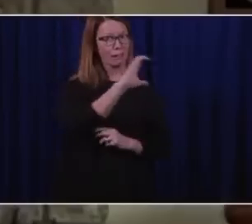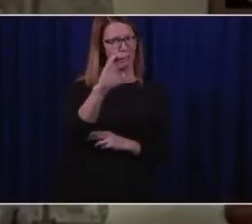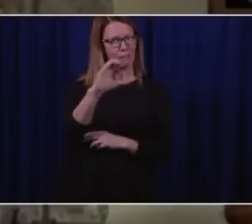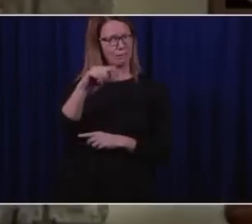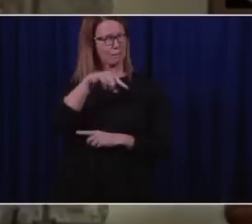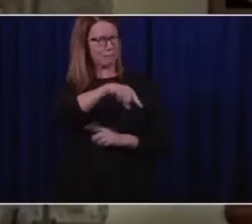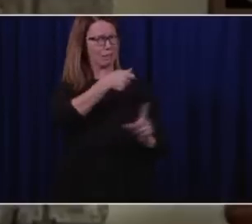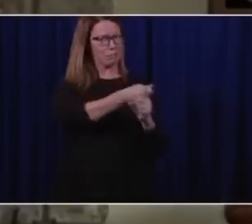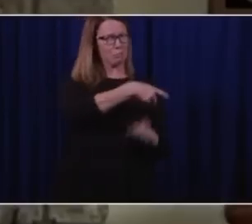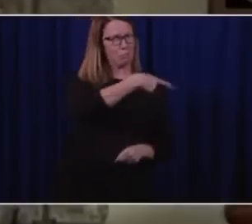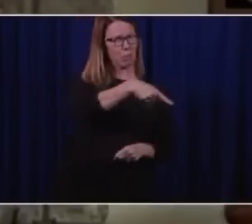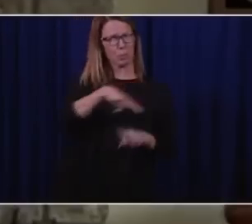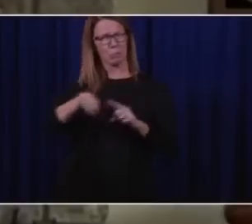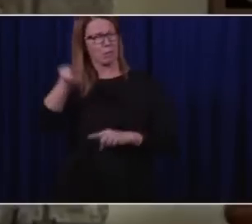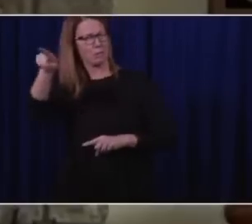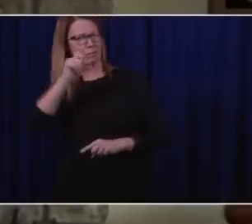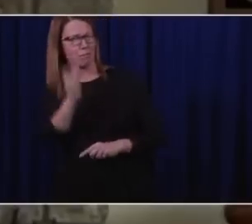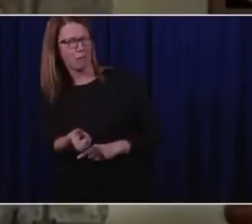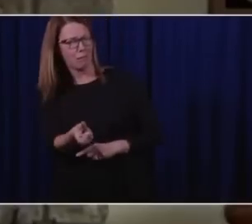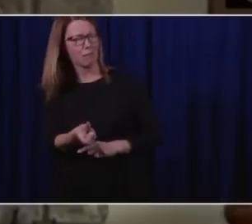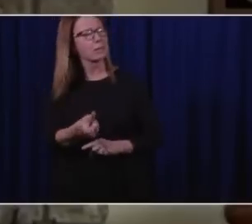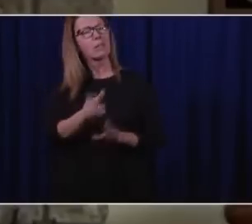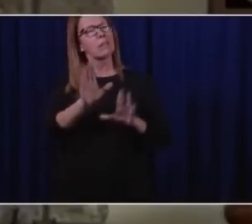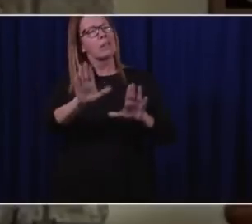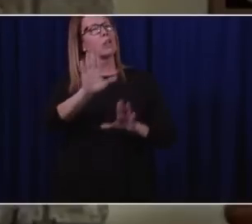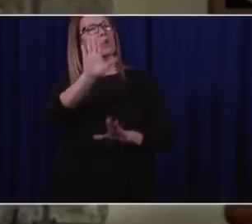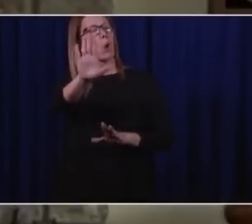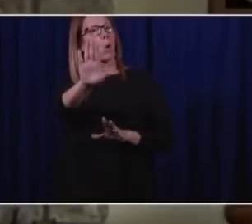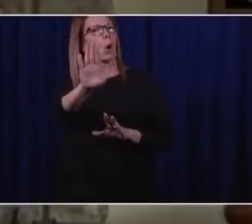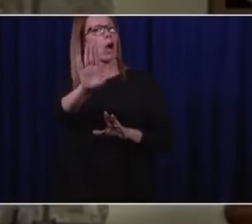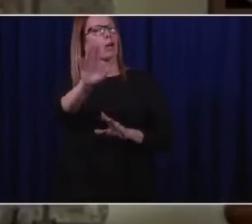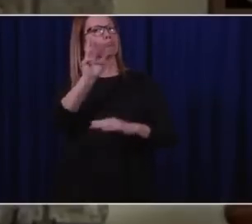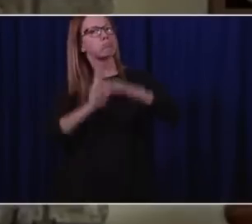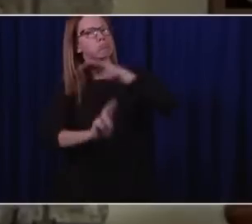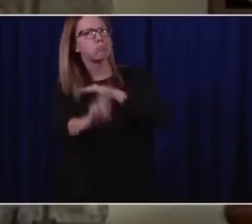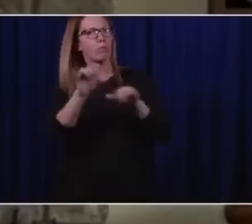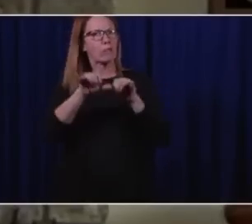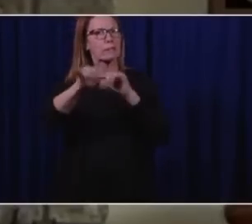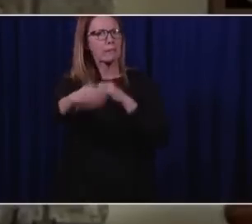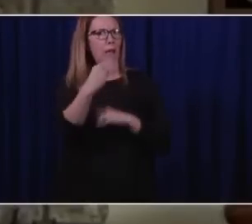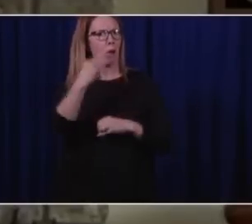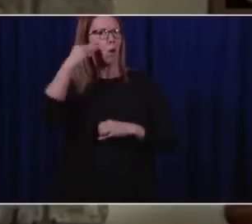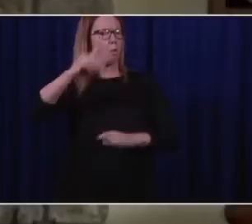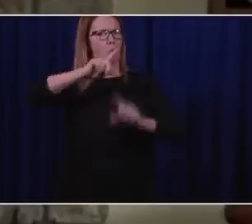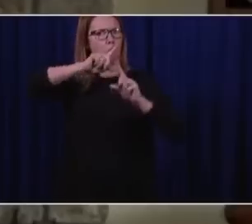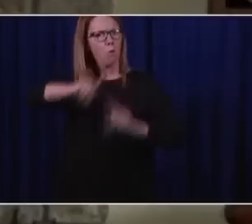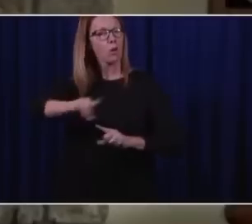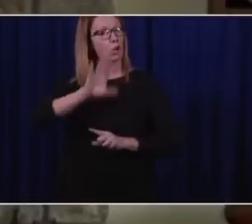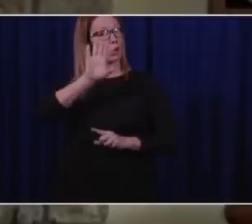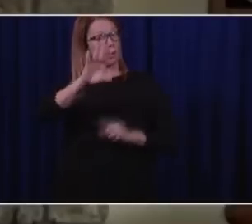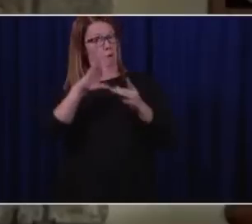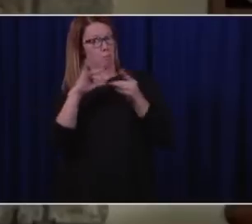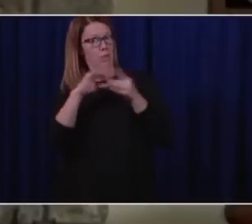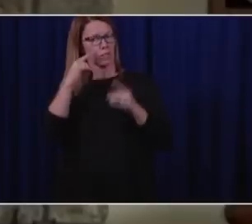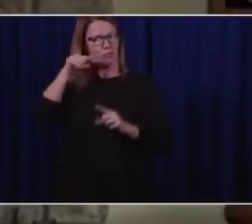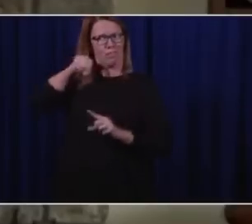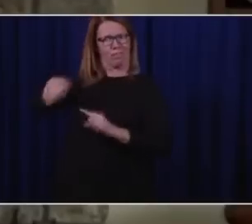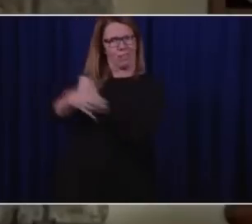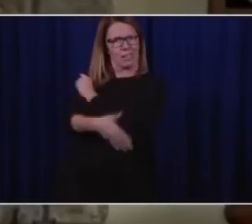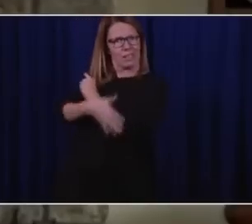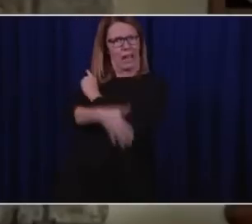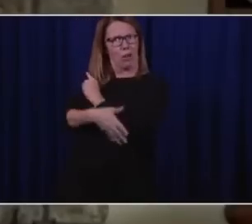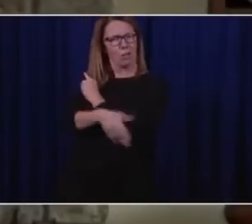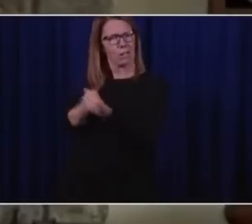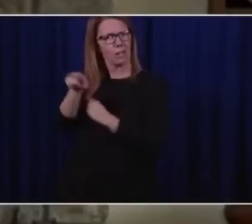purple. What is your tipping point for issuing a statewide stay-at-home order? And what is your message to people like the residents of Mahoning County who